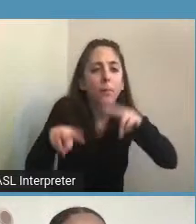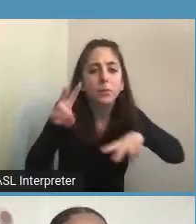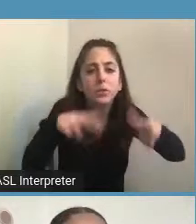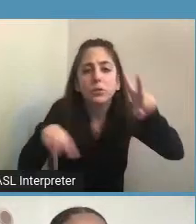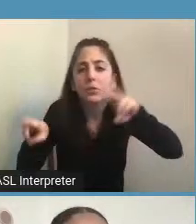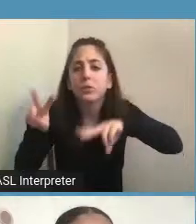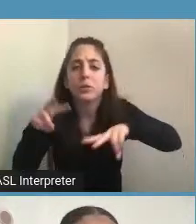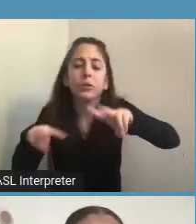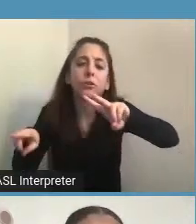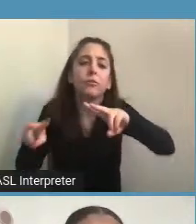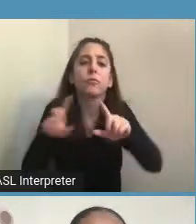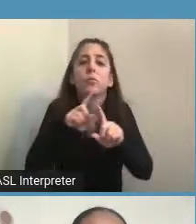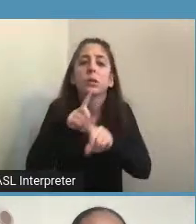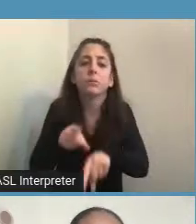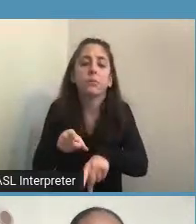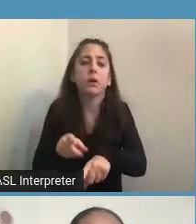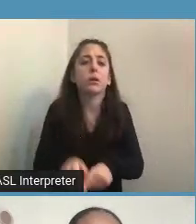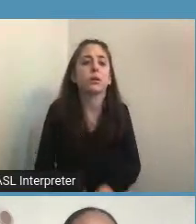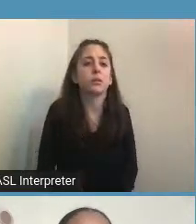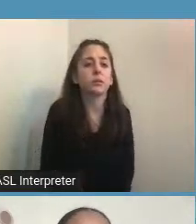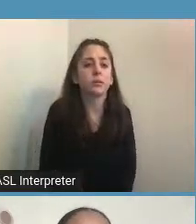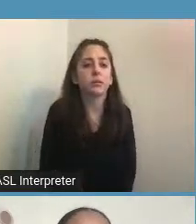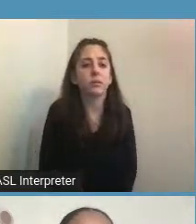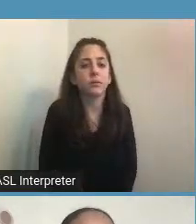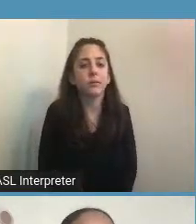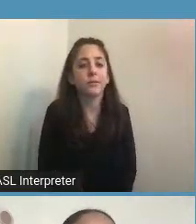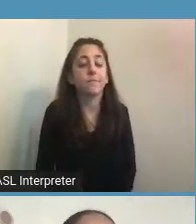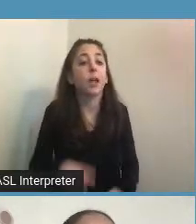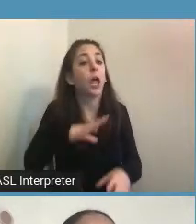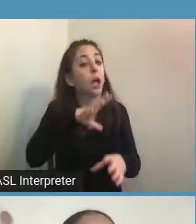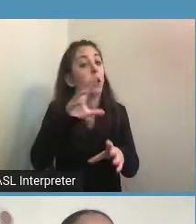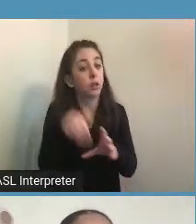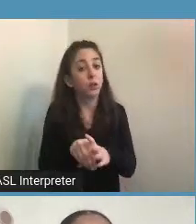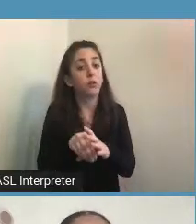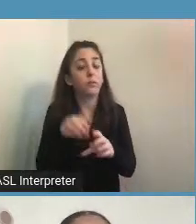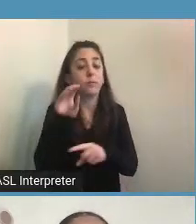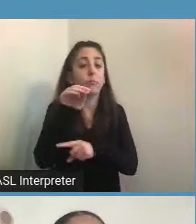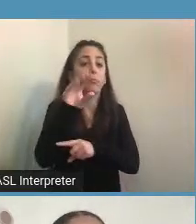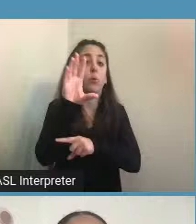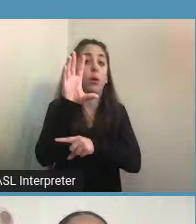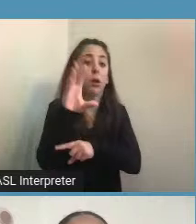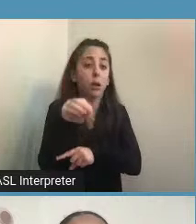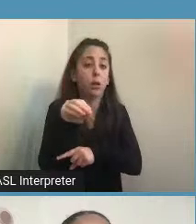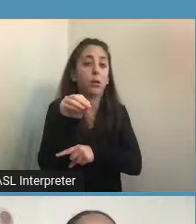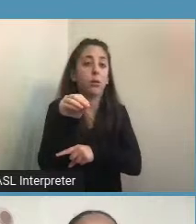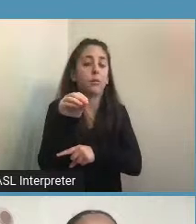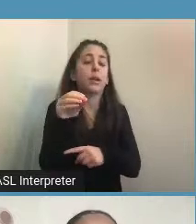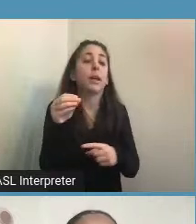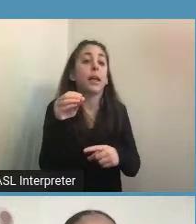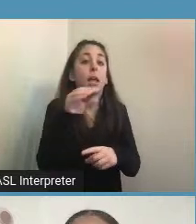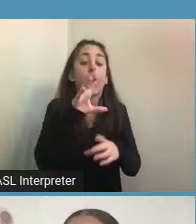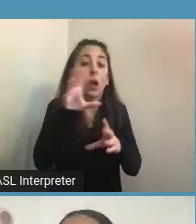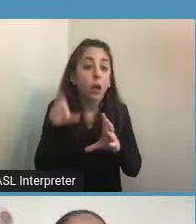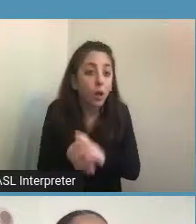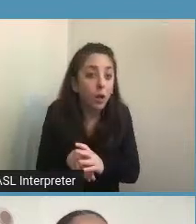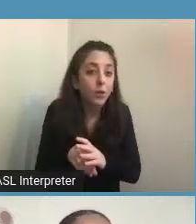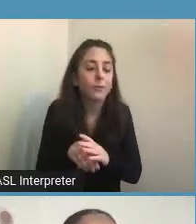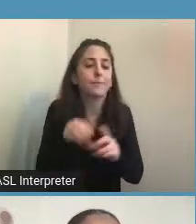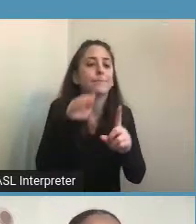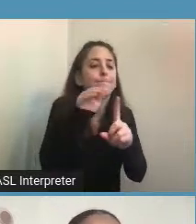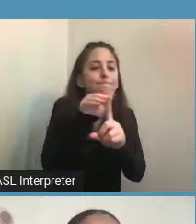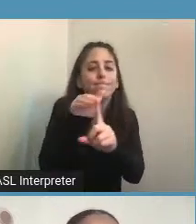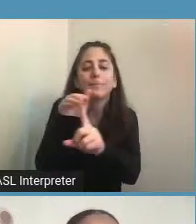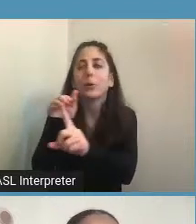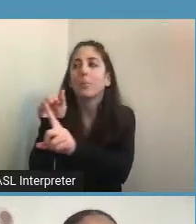up doing and looking like. And by including the screenshots, you're reminding them like, hey, we stopped at this